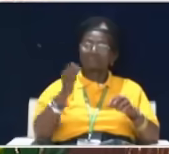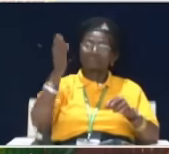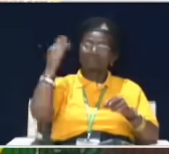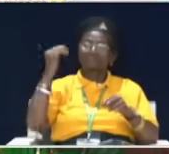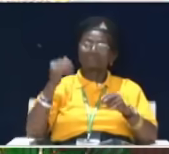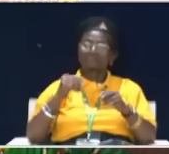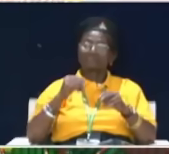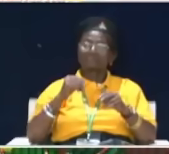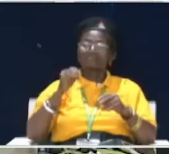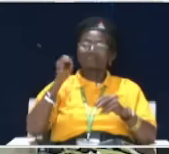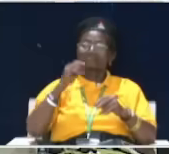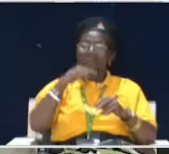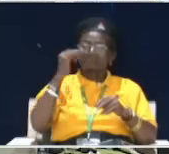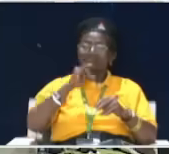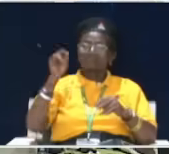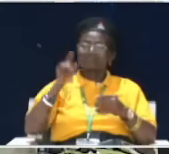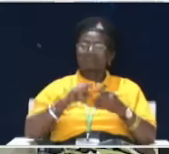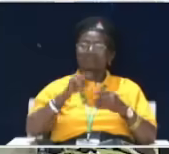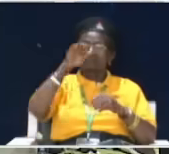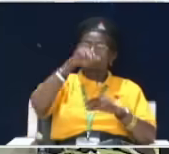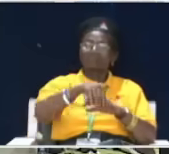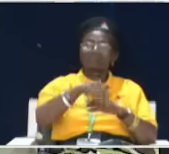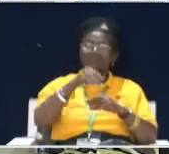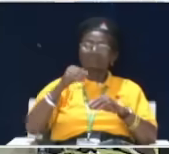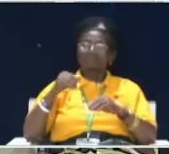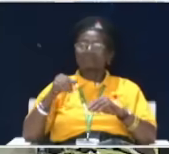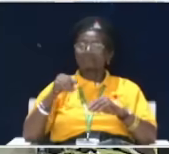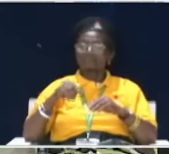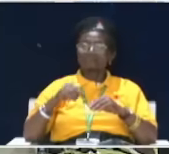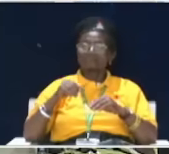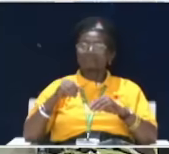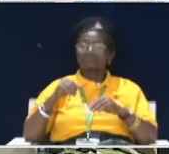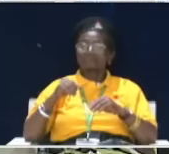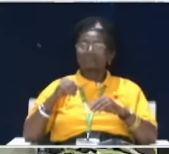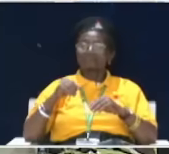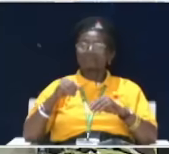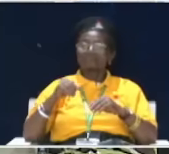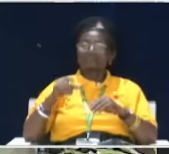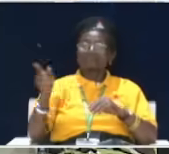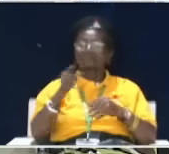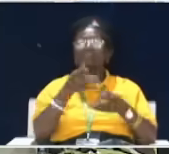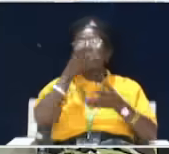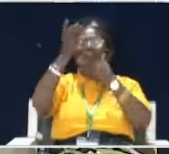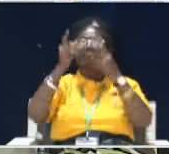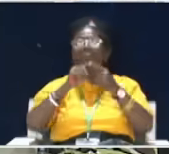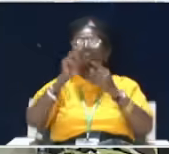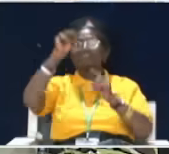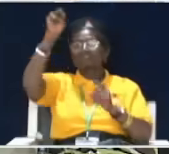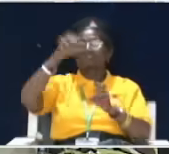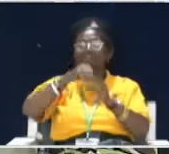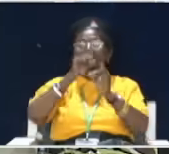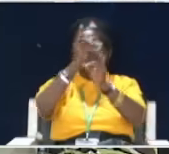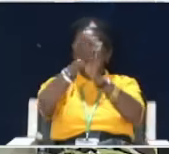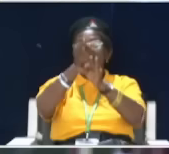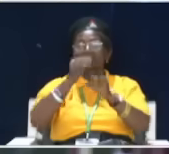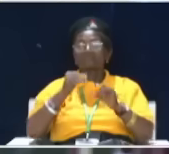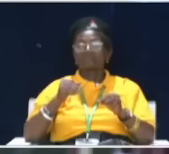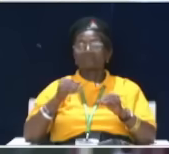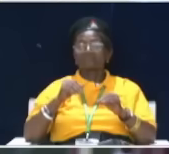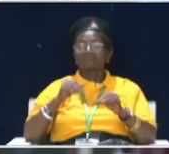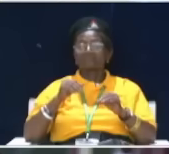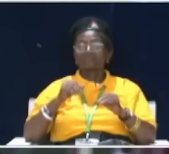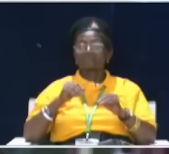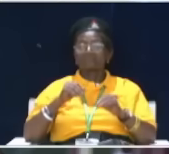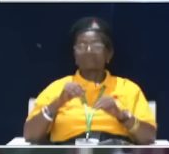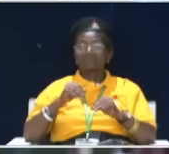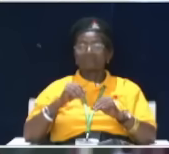ni. He is saying tonight. O so pe lale yi bakan na. You cry to him in faith. Ogba o ba ki gbe pe ni pelu